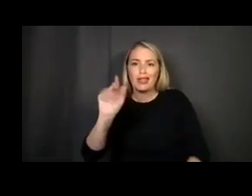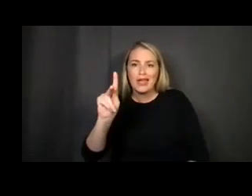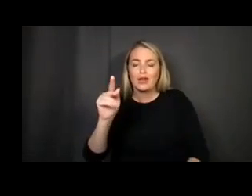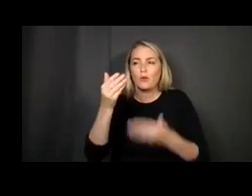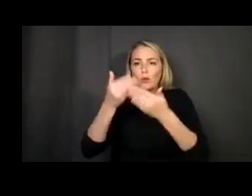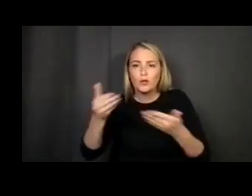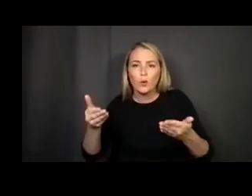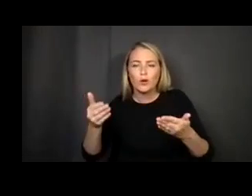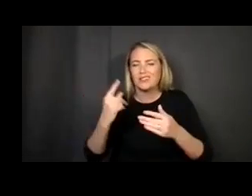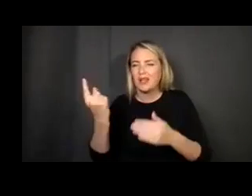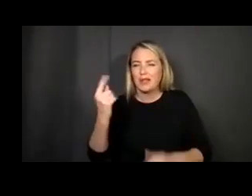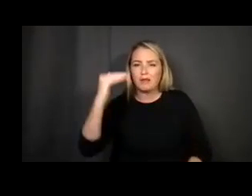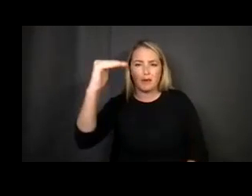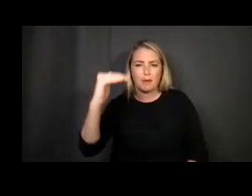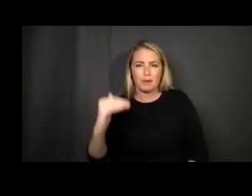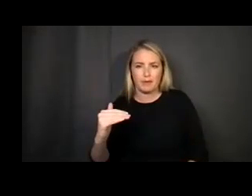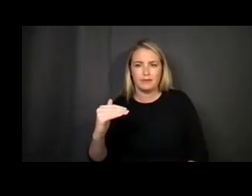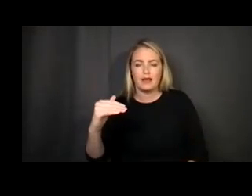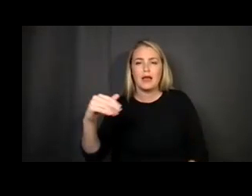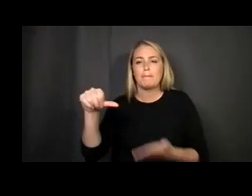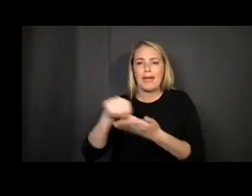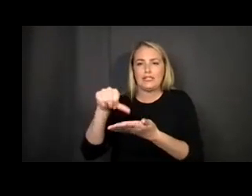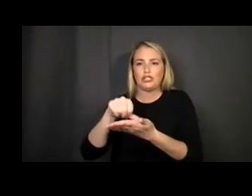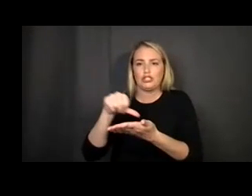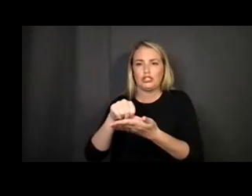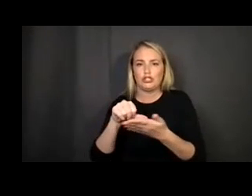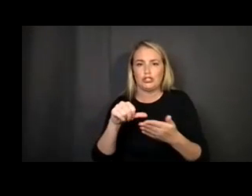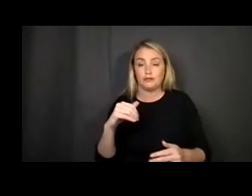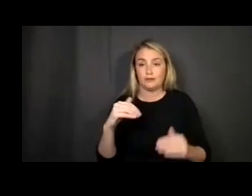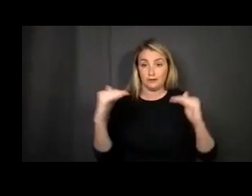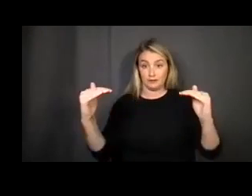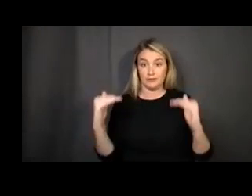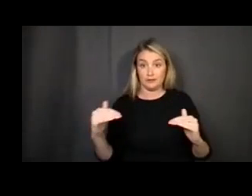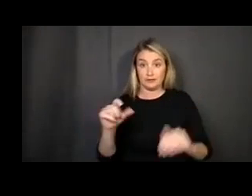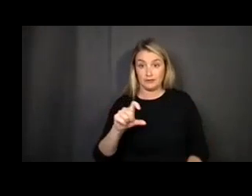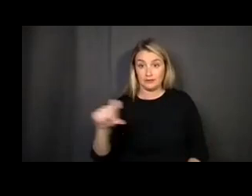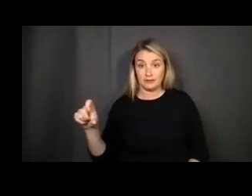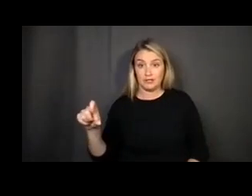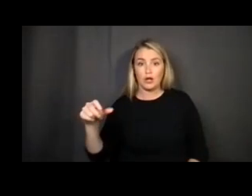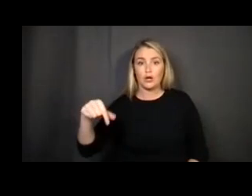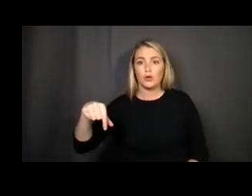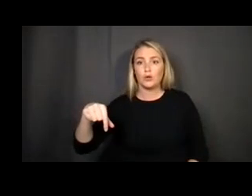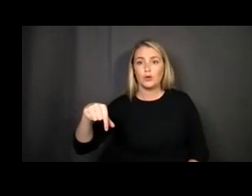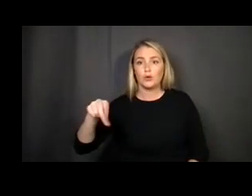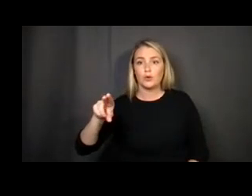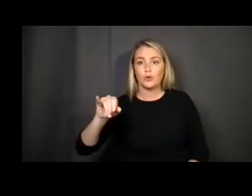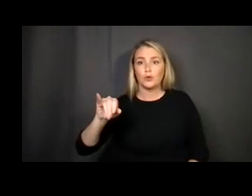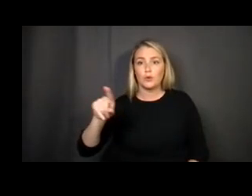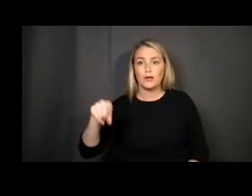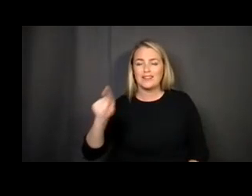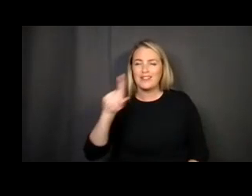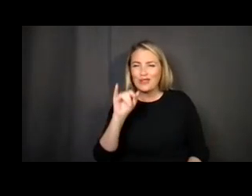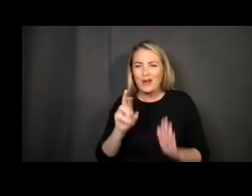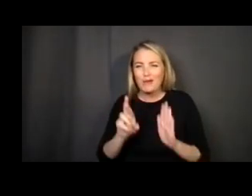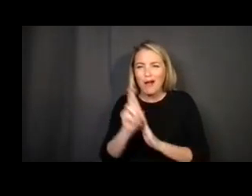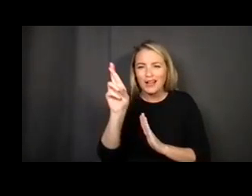resources. Then, and that looks like a little page. And then the next arrow is quiz, and that's like a little rocket. So